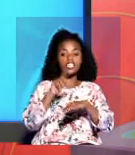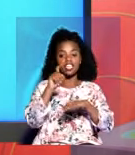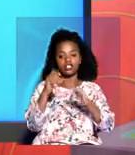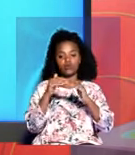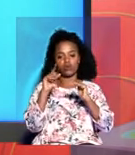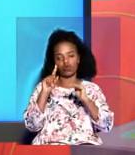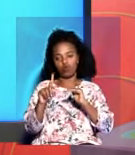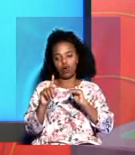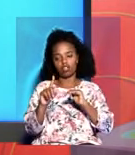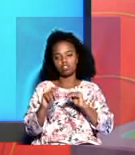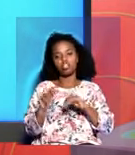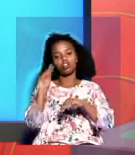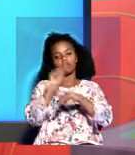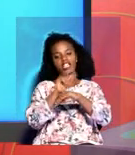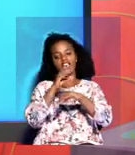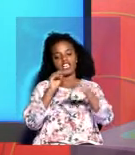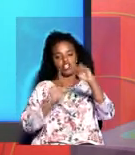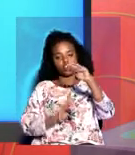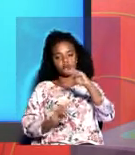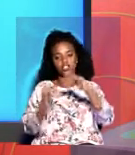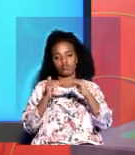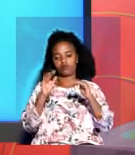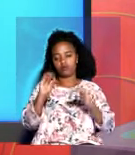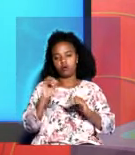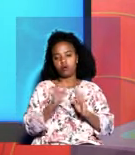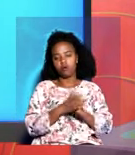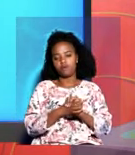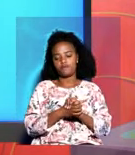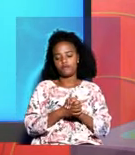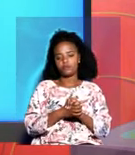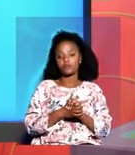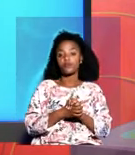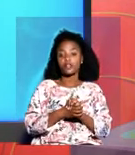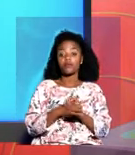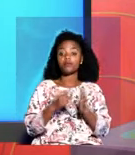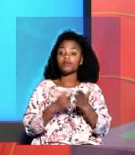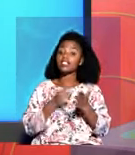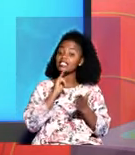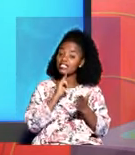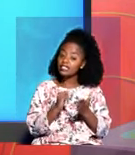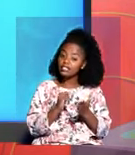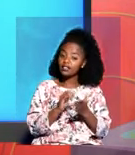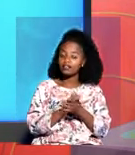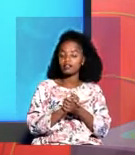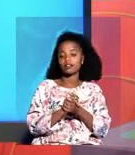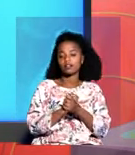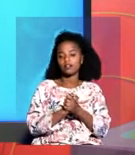both numerator and denominator. Now let's see this one. In this case, look,